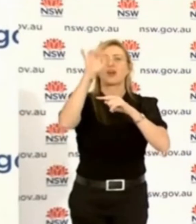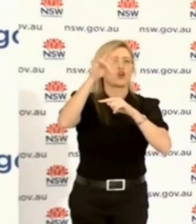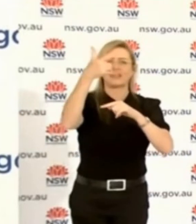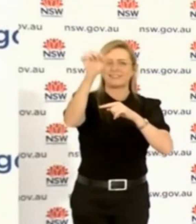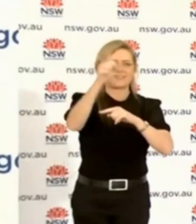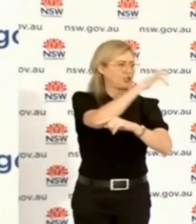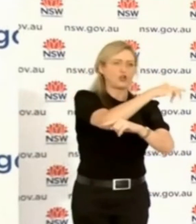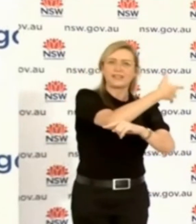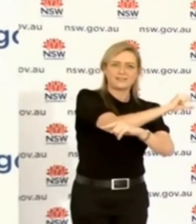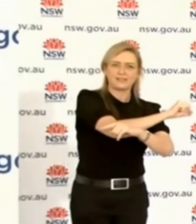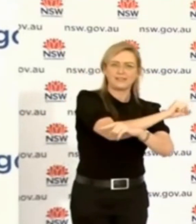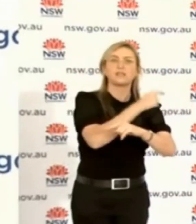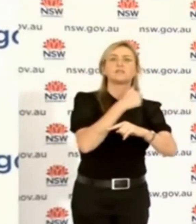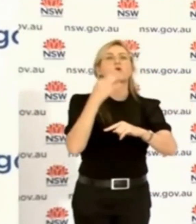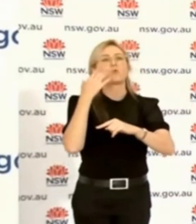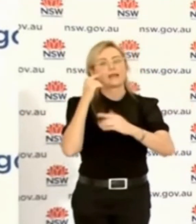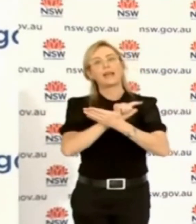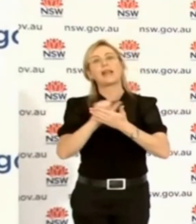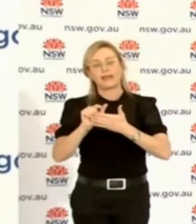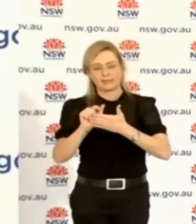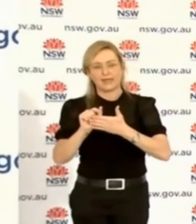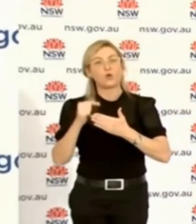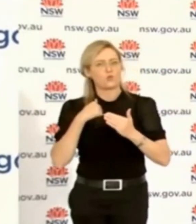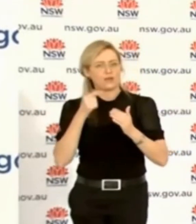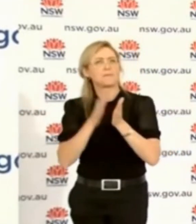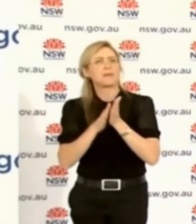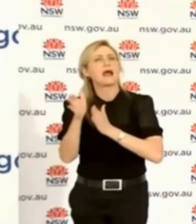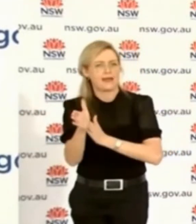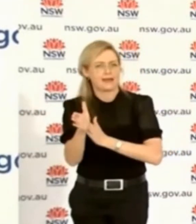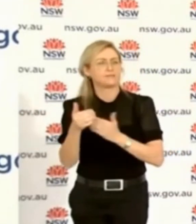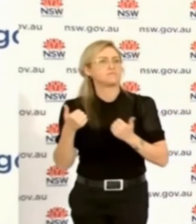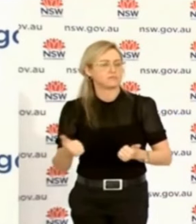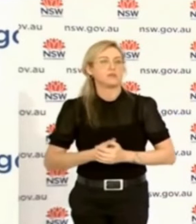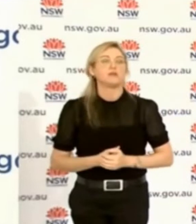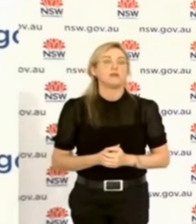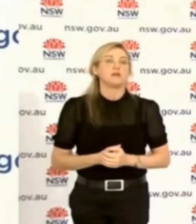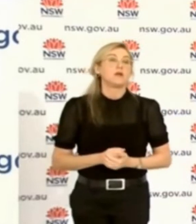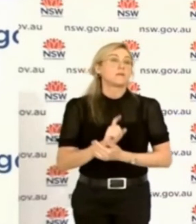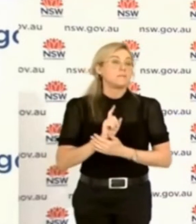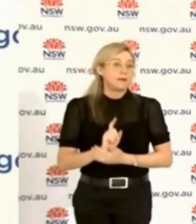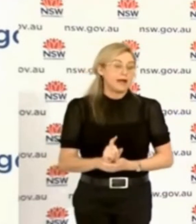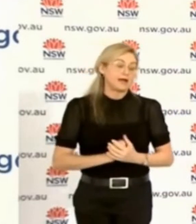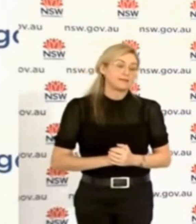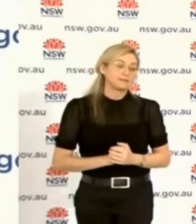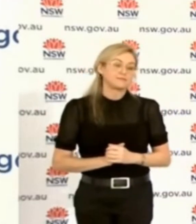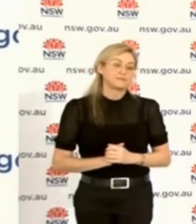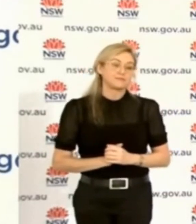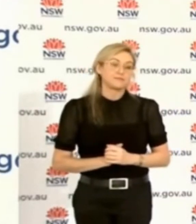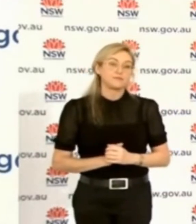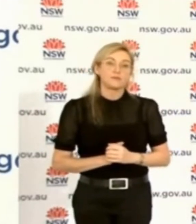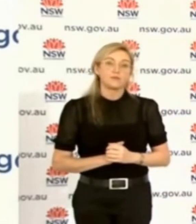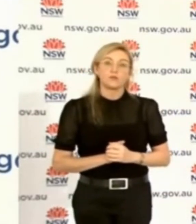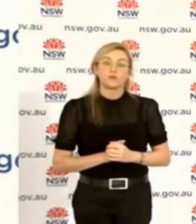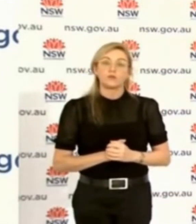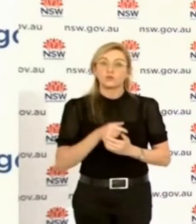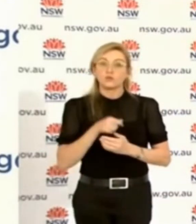our citizens because we've maintained those vaccination rates. But as Dr. Chan, and Minister Hazzard and I say all the time, the higher number of people